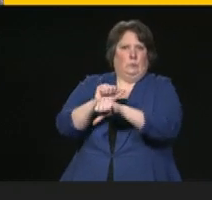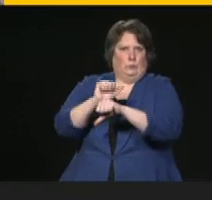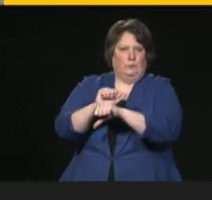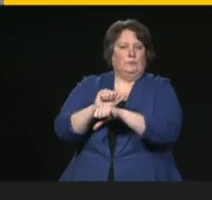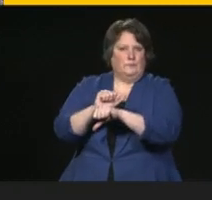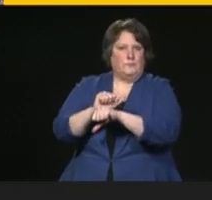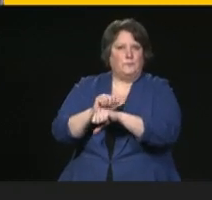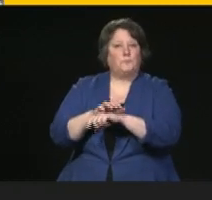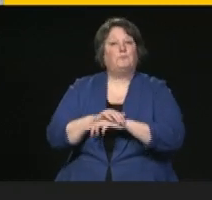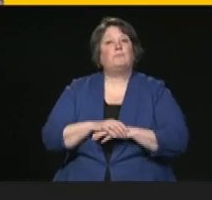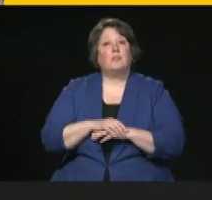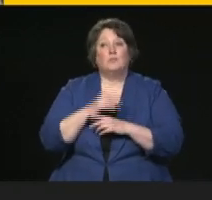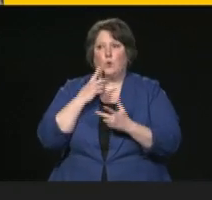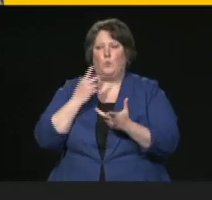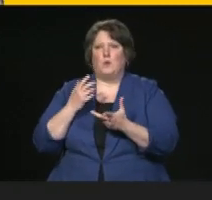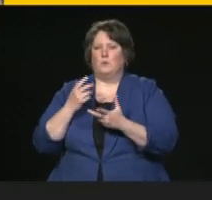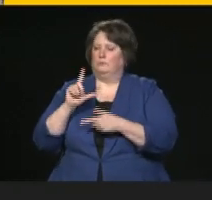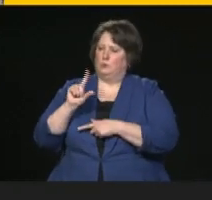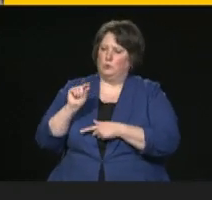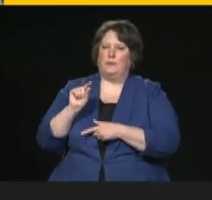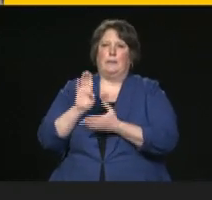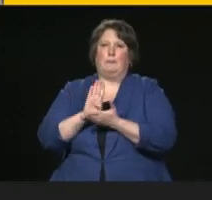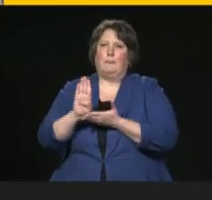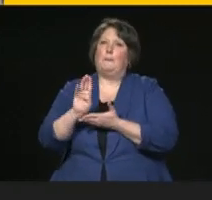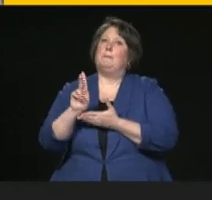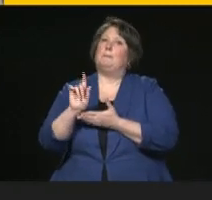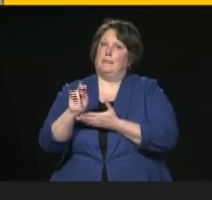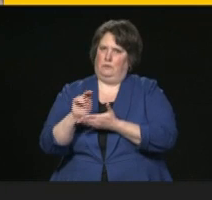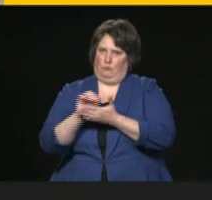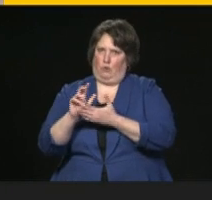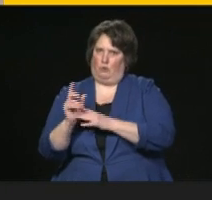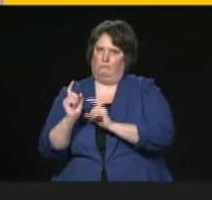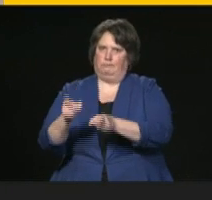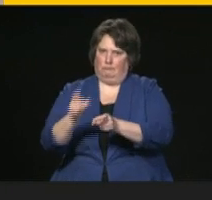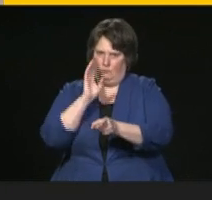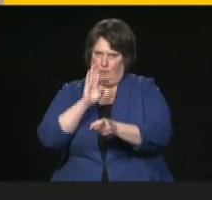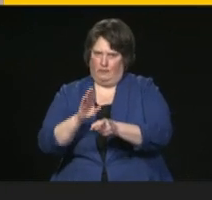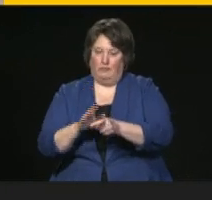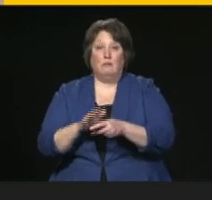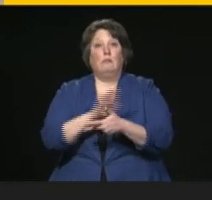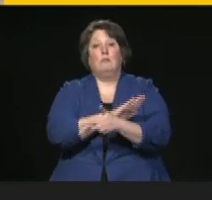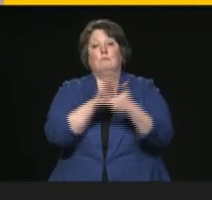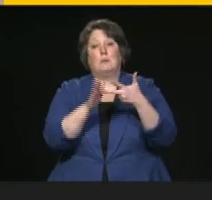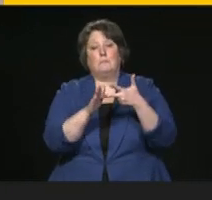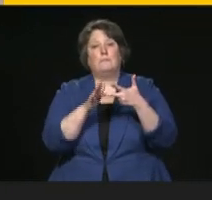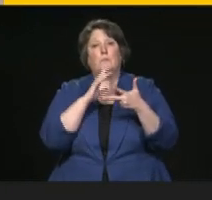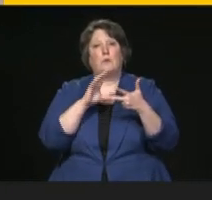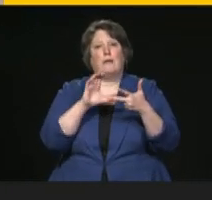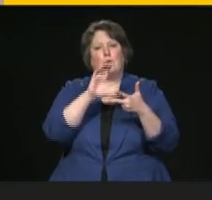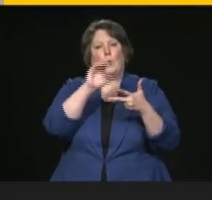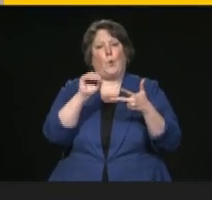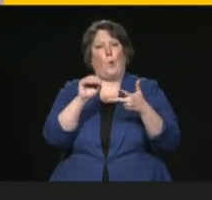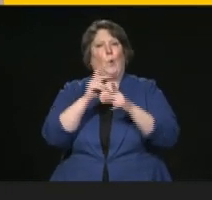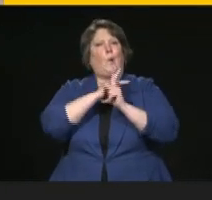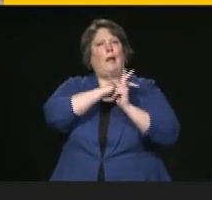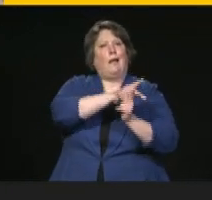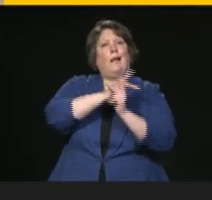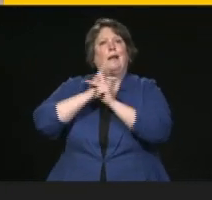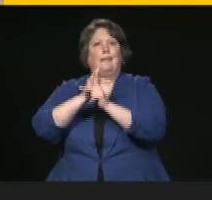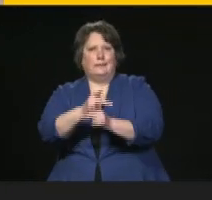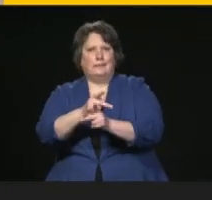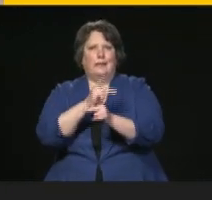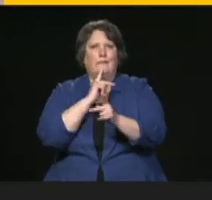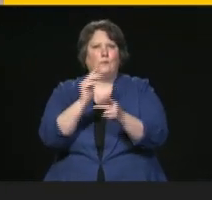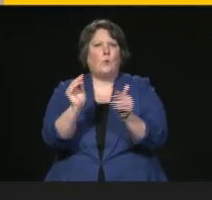support. We also announced a new co-lending program for small and medium-sized enterprises. The Business Development Bank of